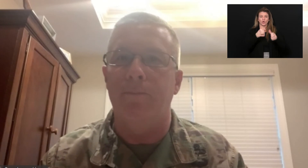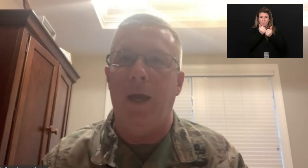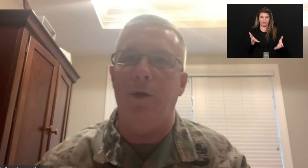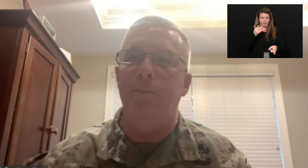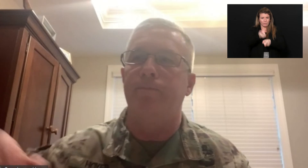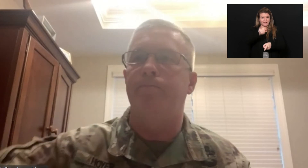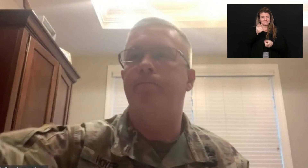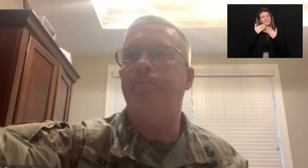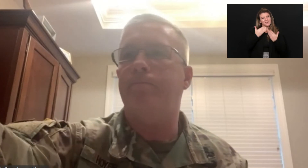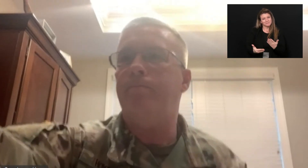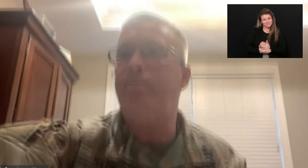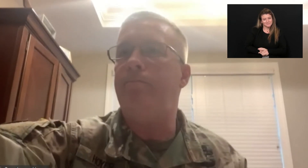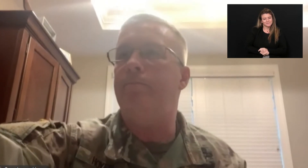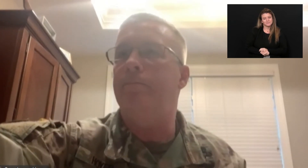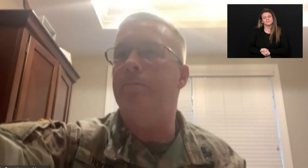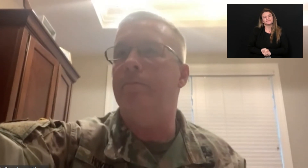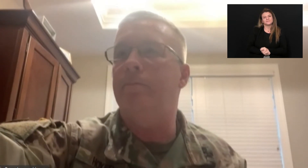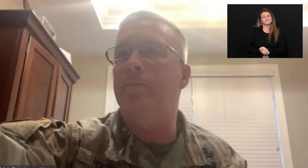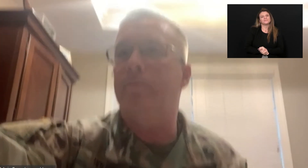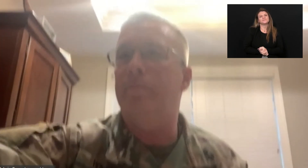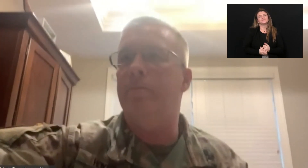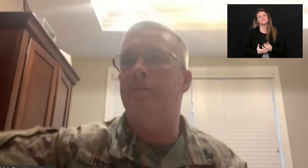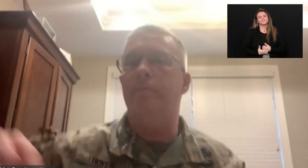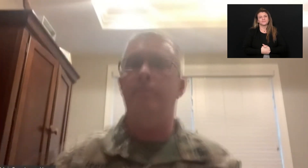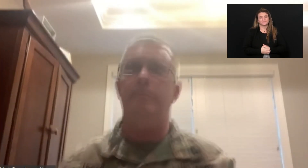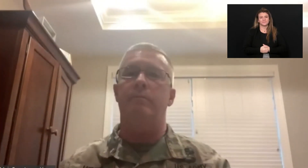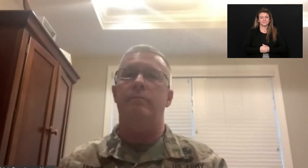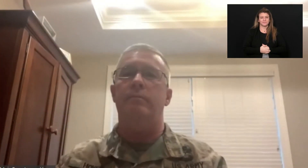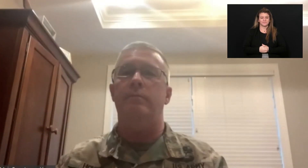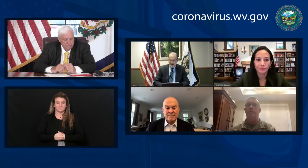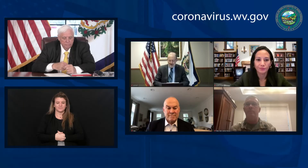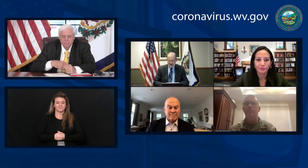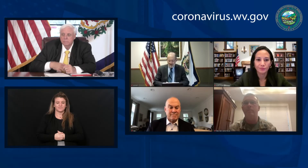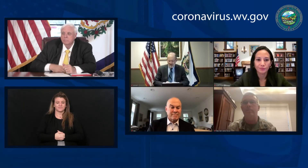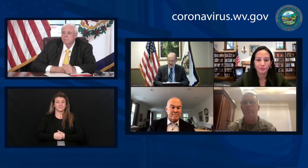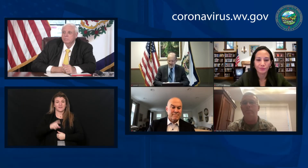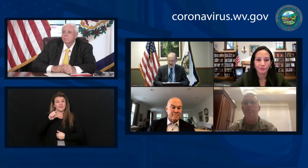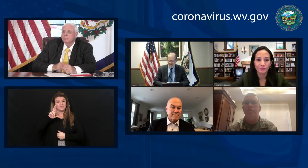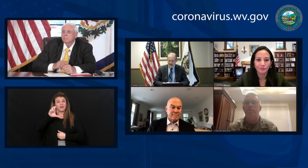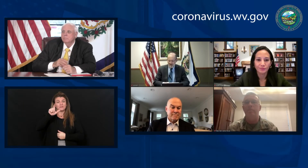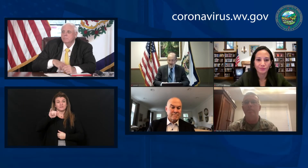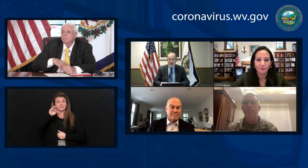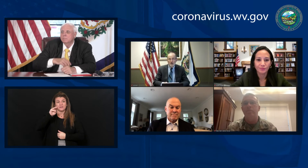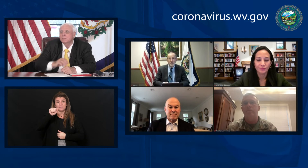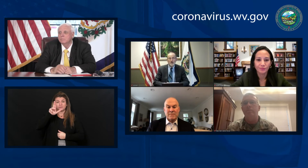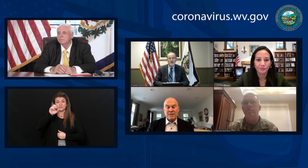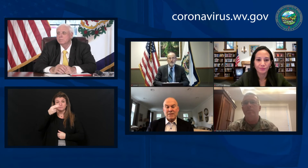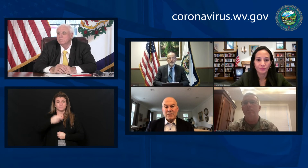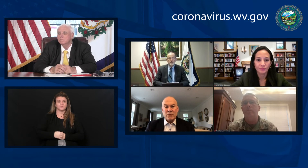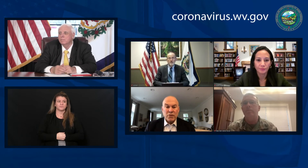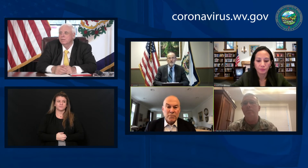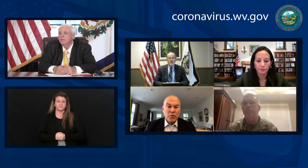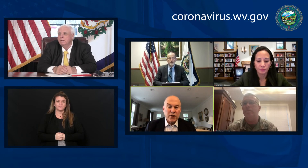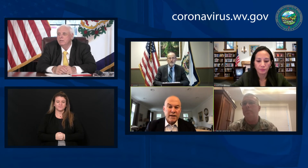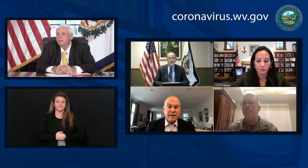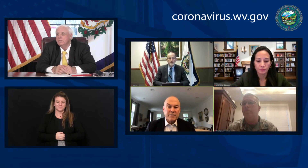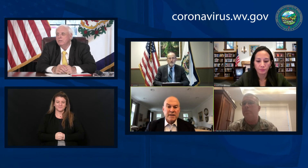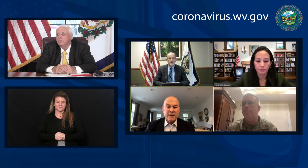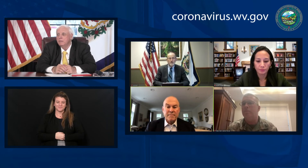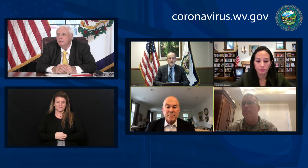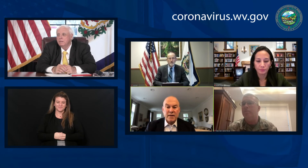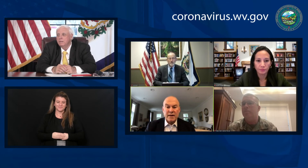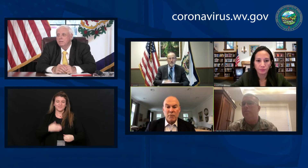place. Thank you. Thank you, General. Next, we'll go to Dr. Clay Marsh, our coronavirus czar. Well, good morning,